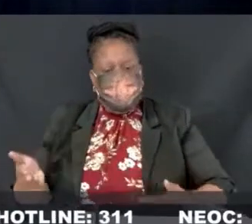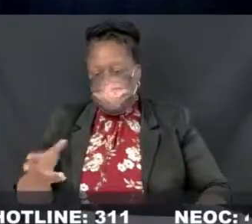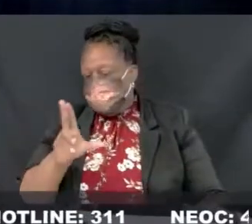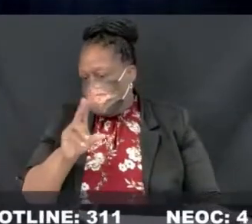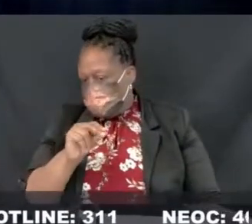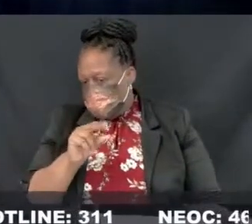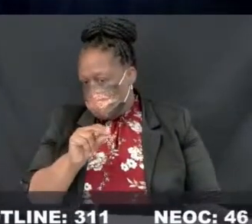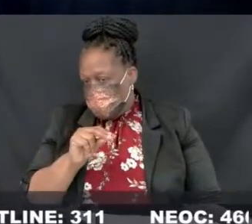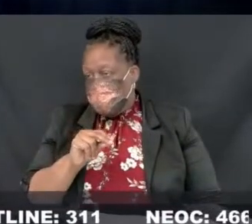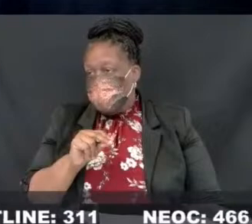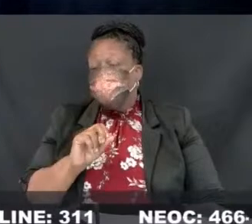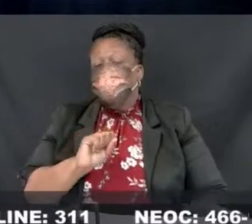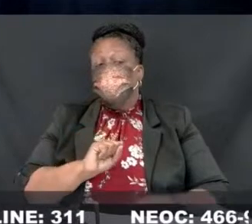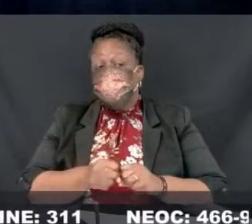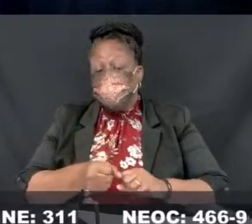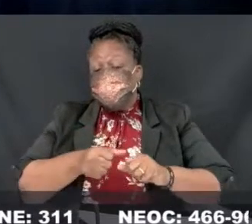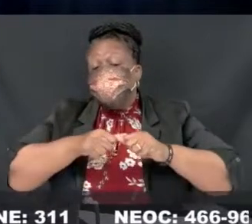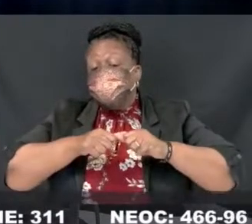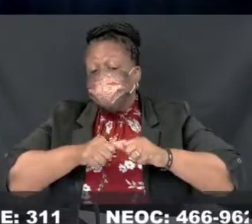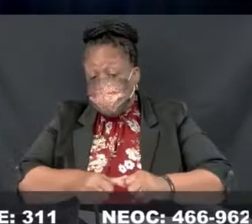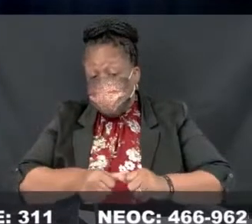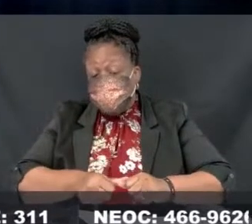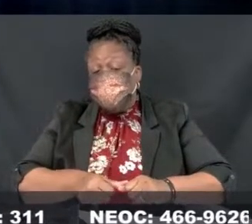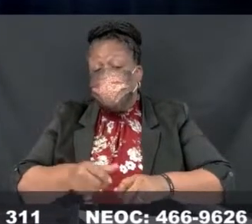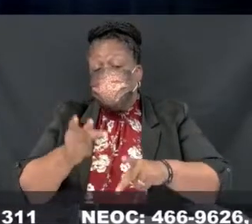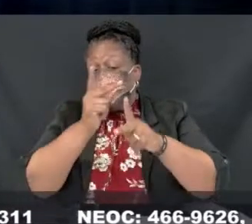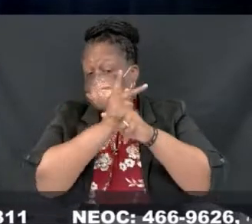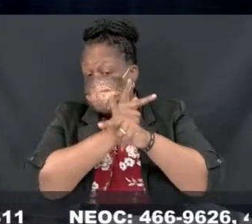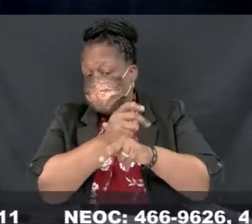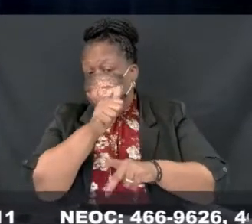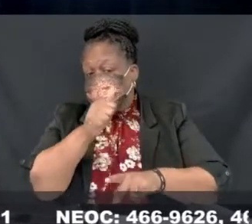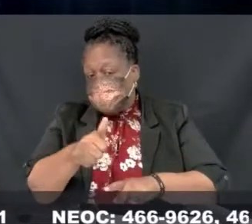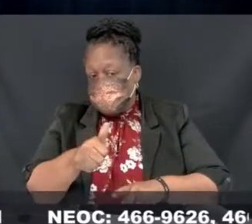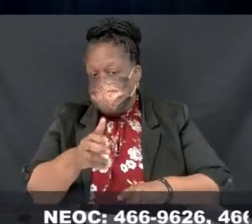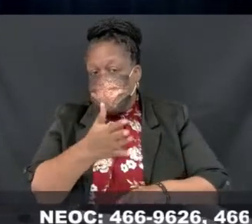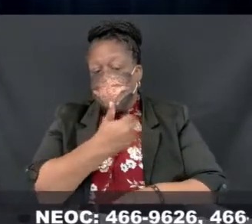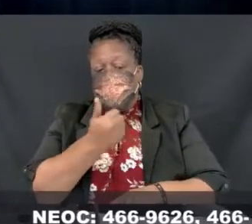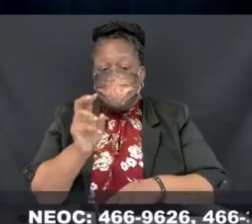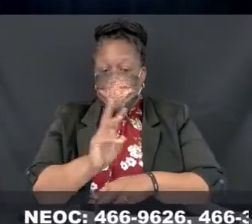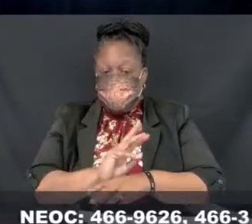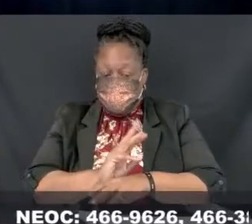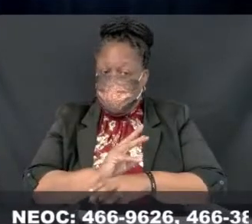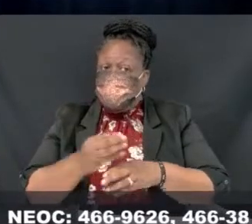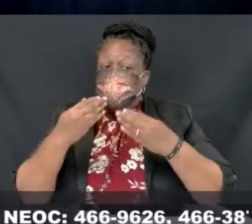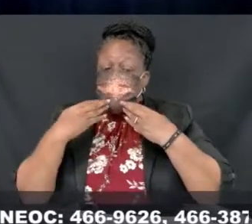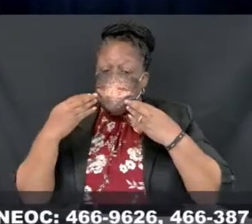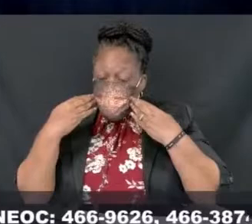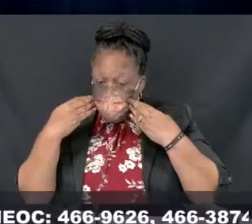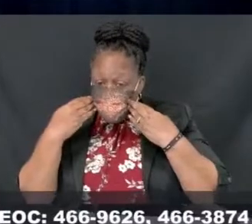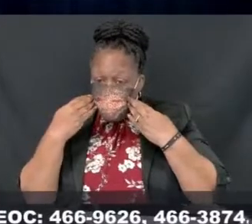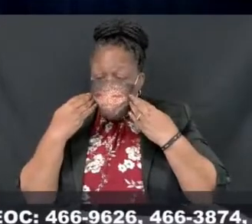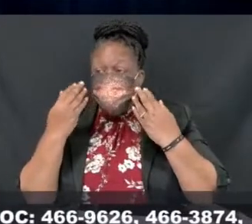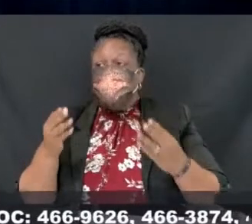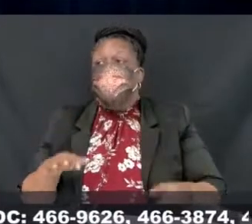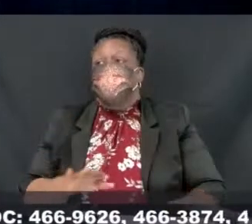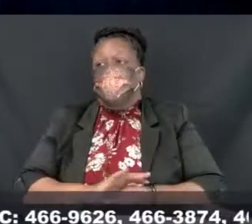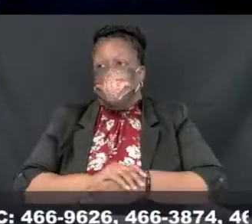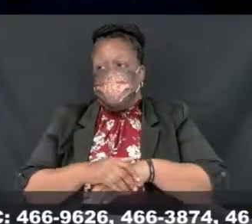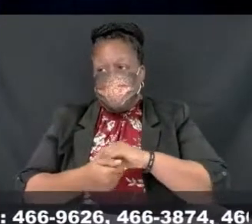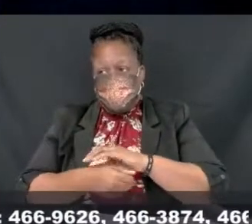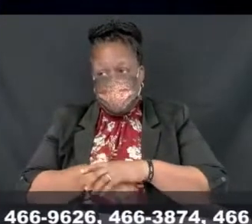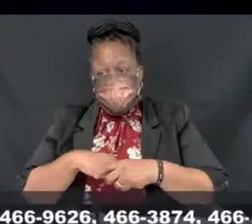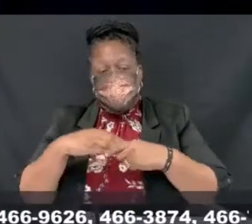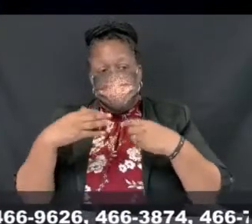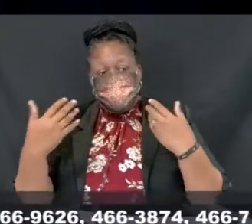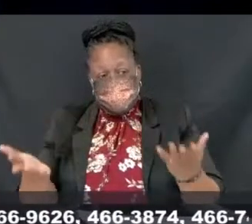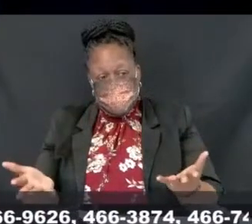to ensure that we protect ourselves against infection. You are advised to wear a